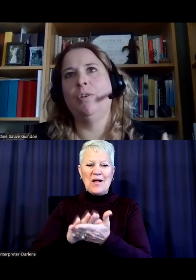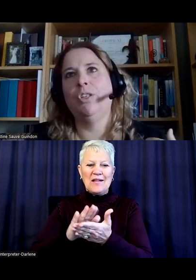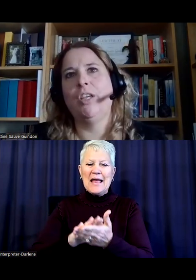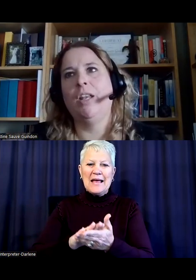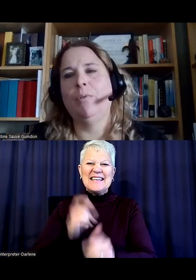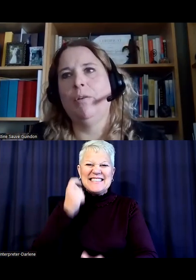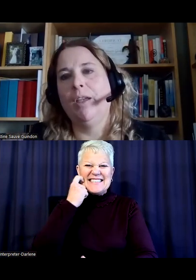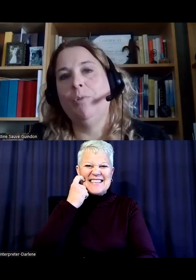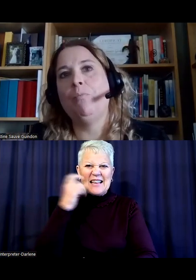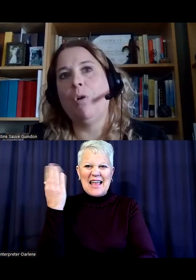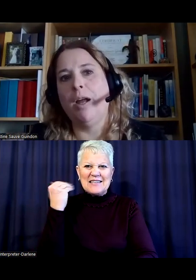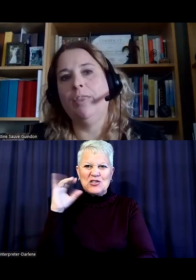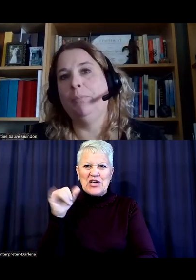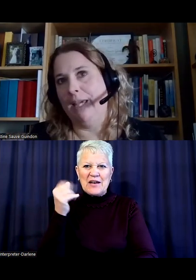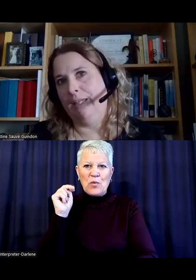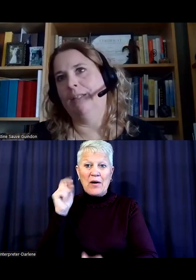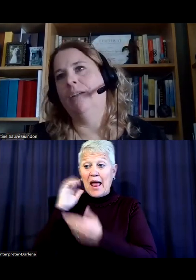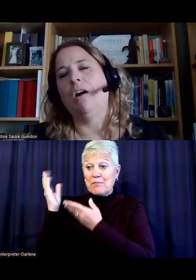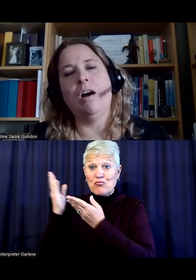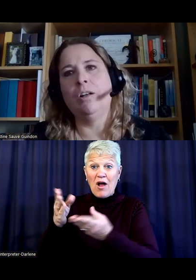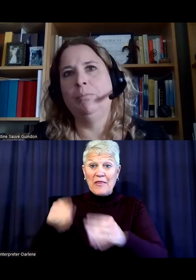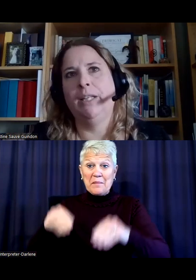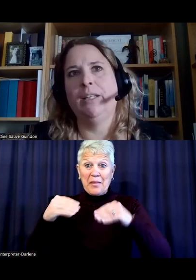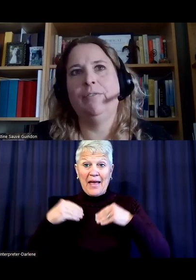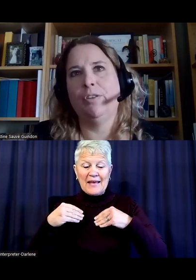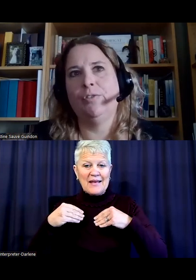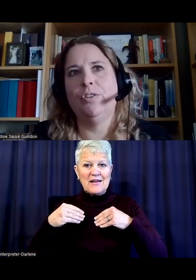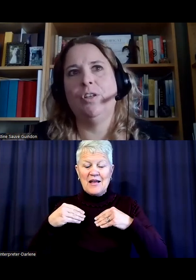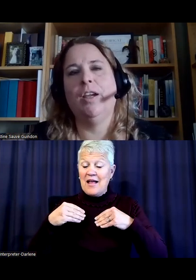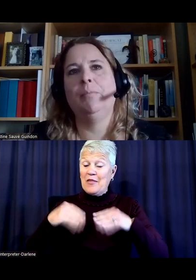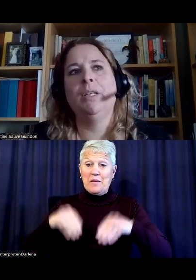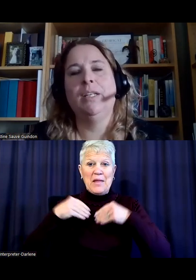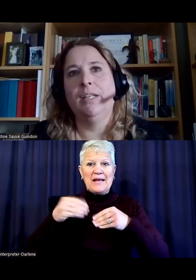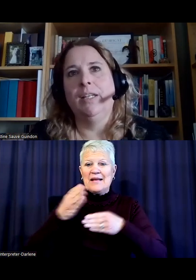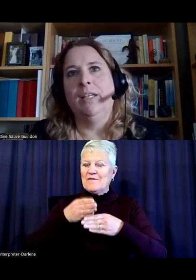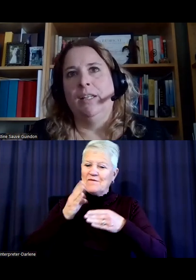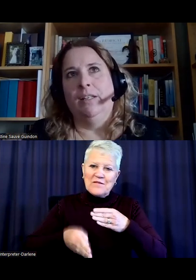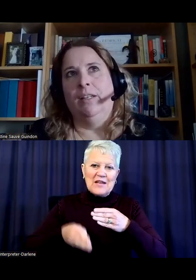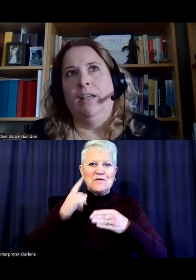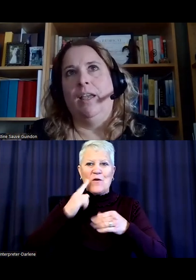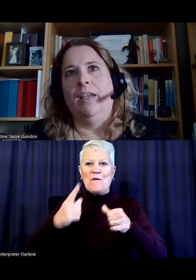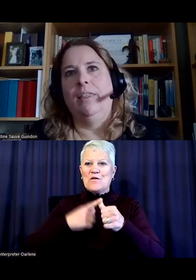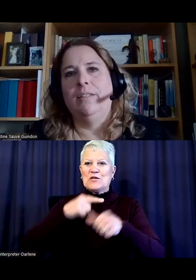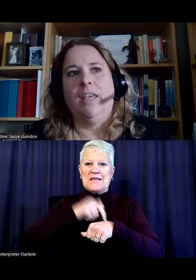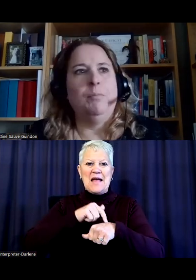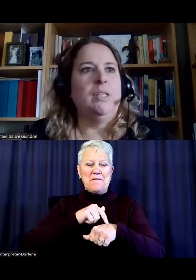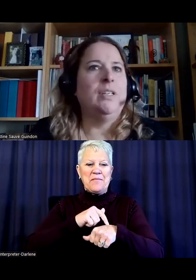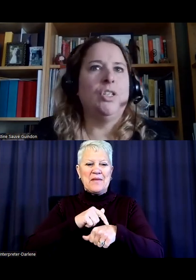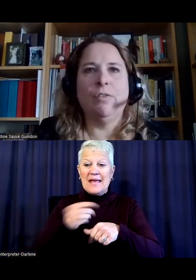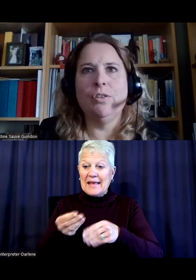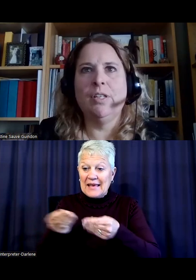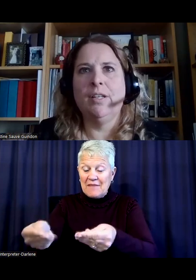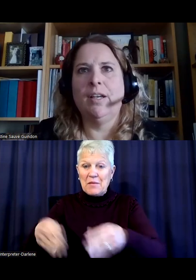long ago in January, and we brought the blanket, all completed for the first time. And this gave